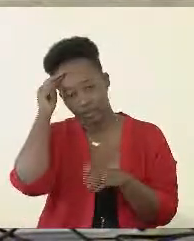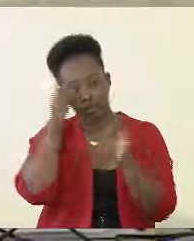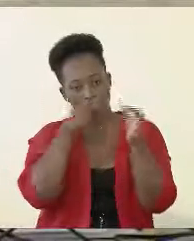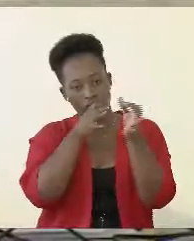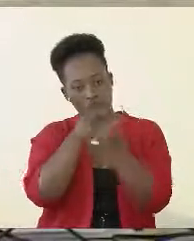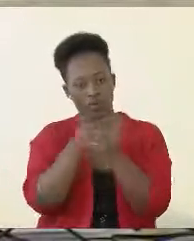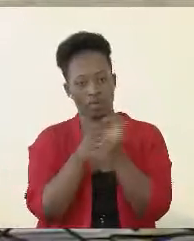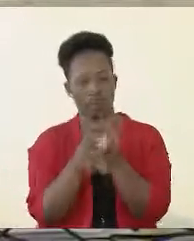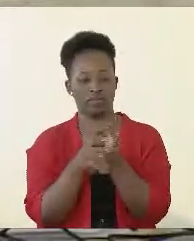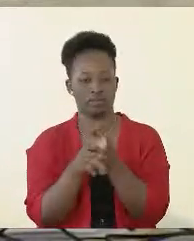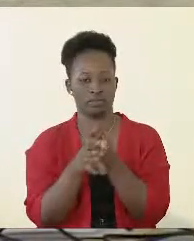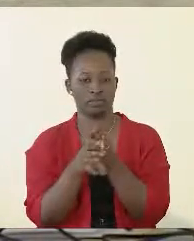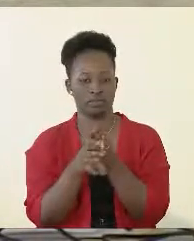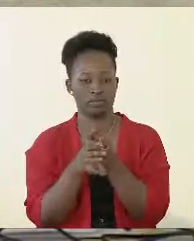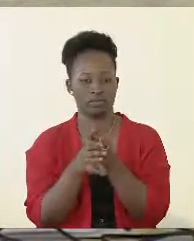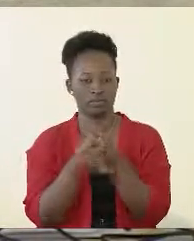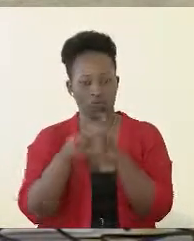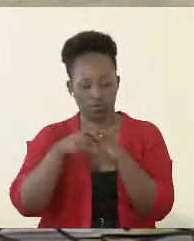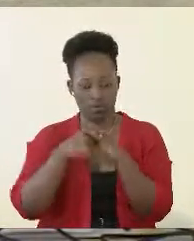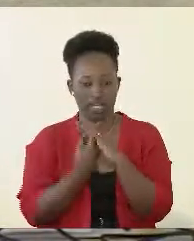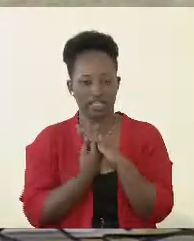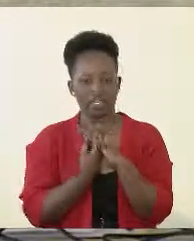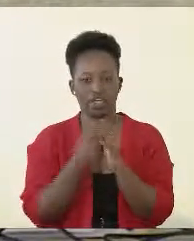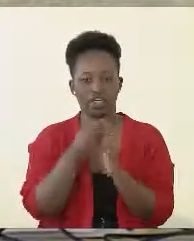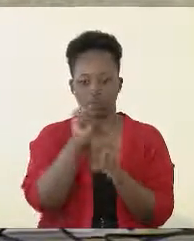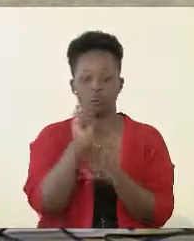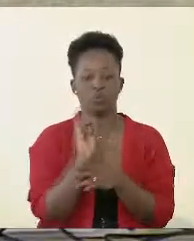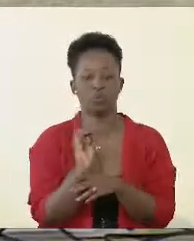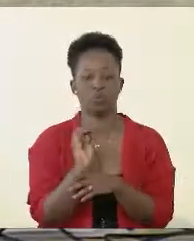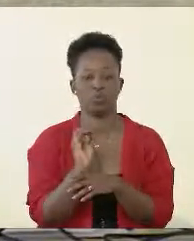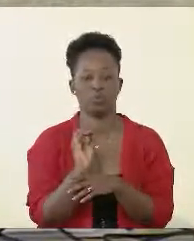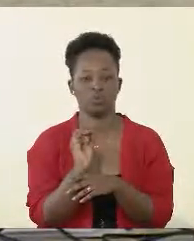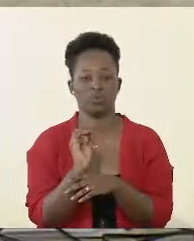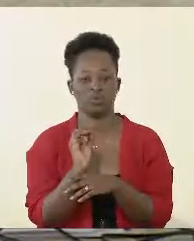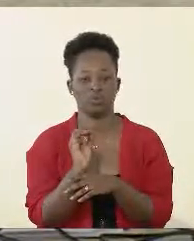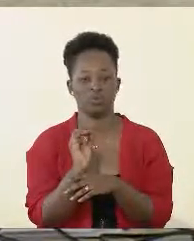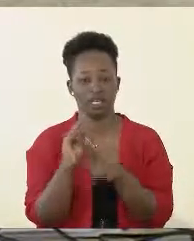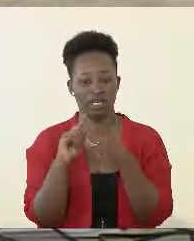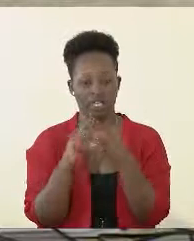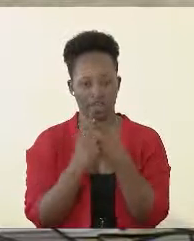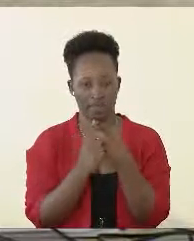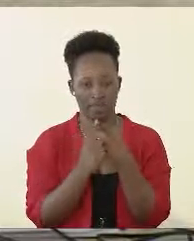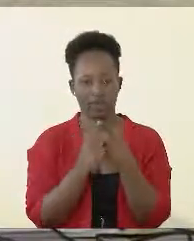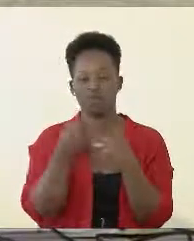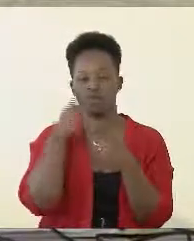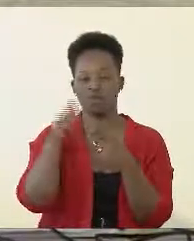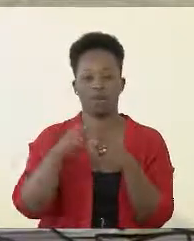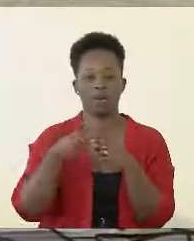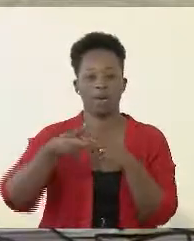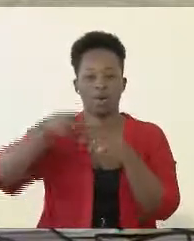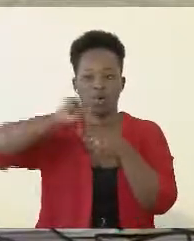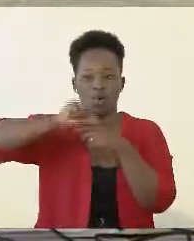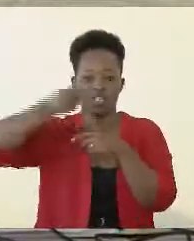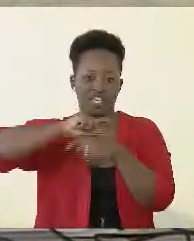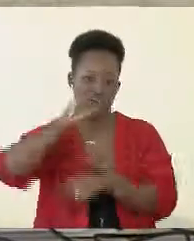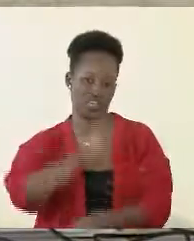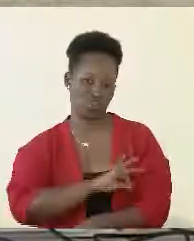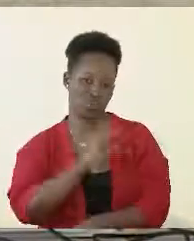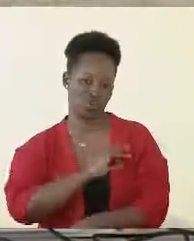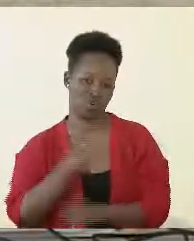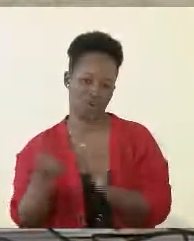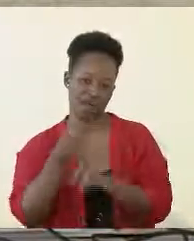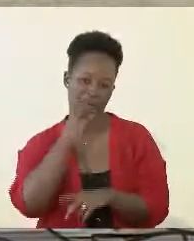beginning with 2. These are the objectives. One is to maximize profits. That would be